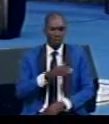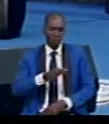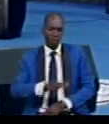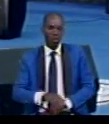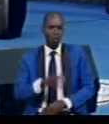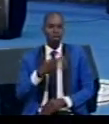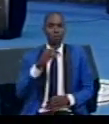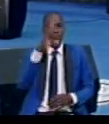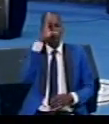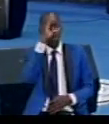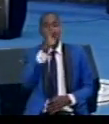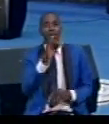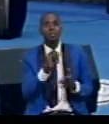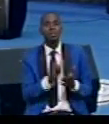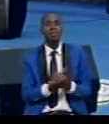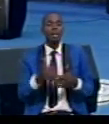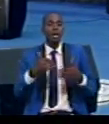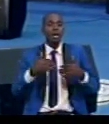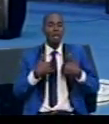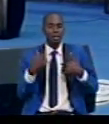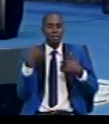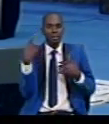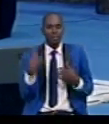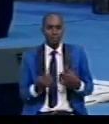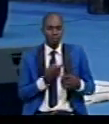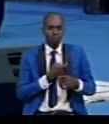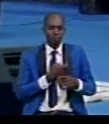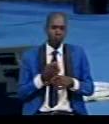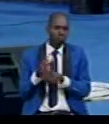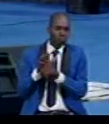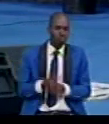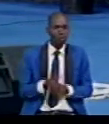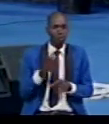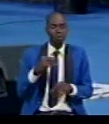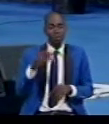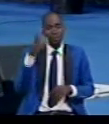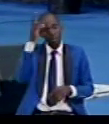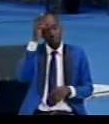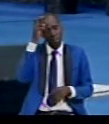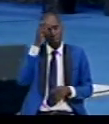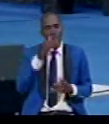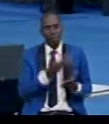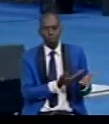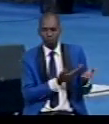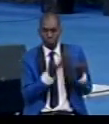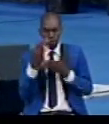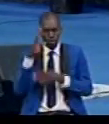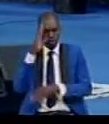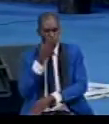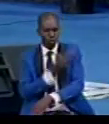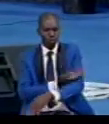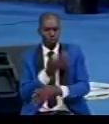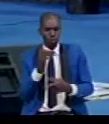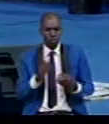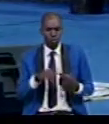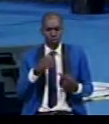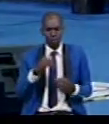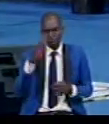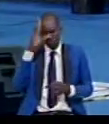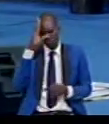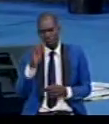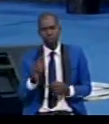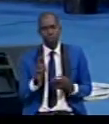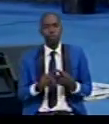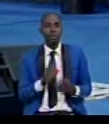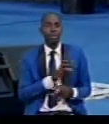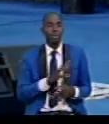the torment of the devil. They brought that child to him, to Christ. And when he